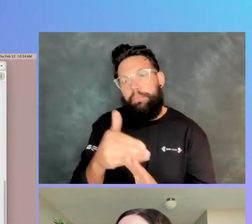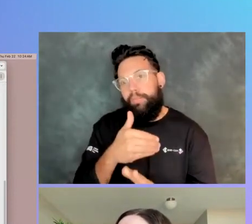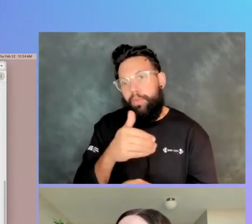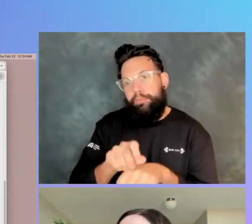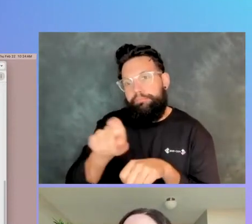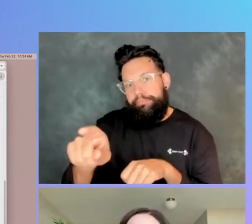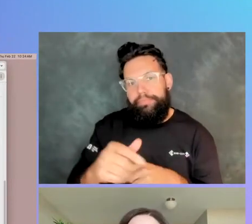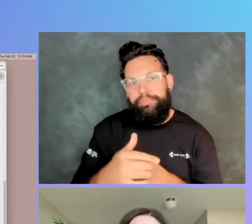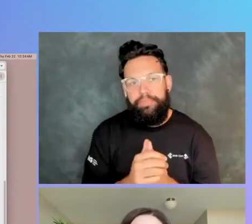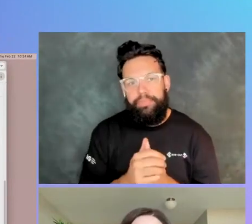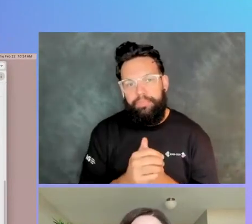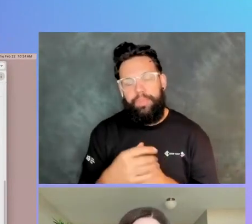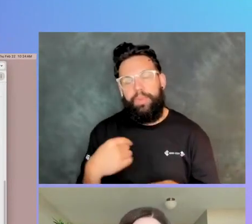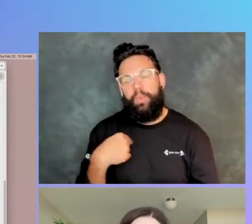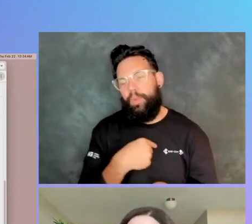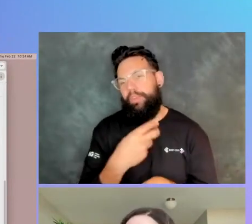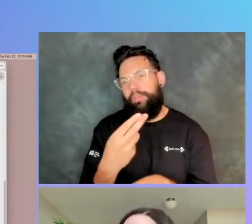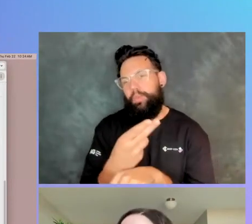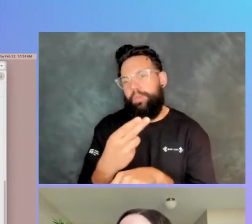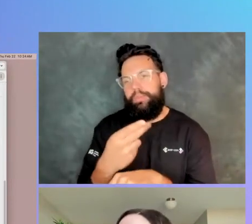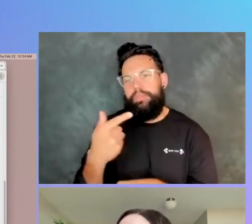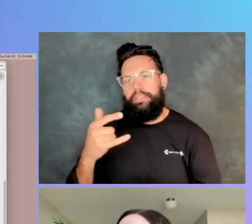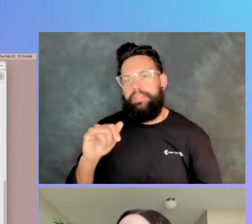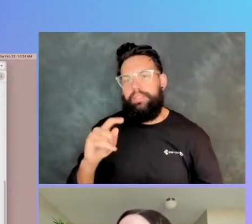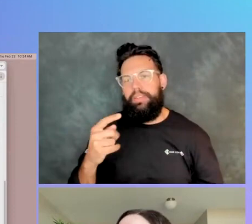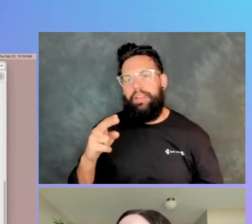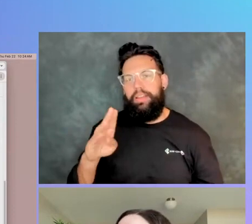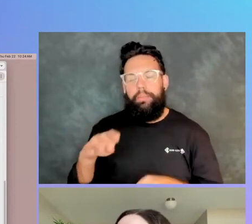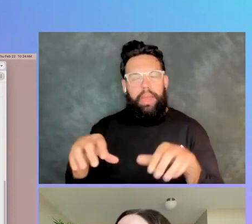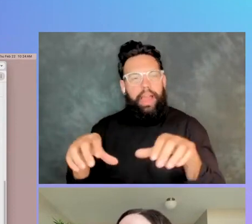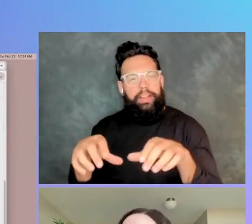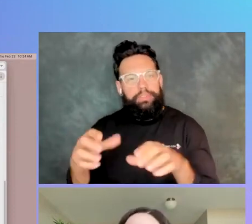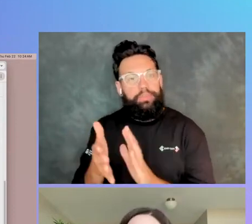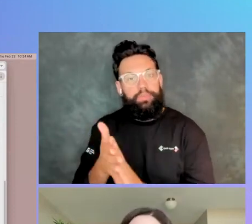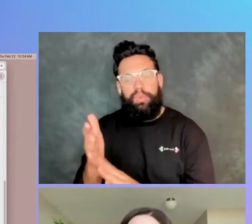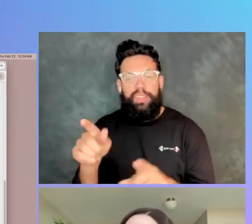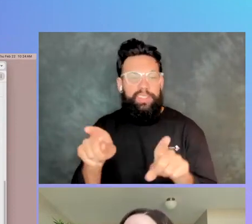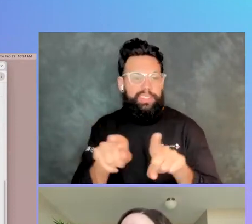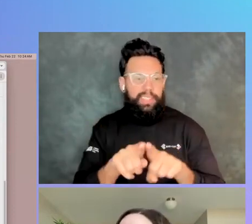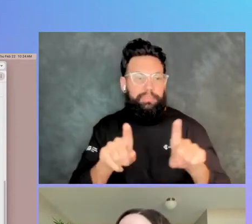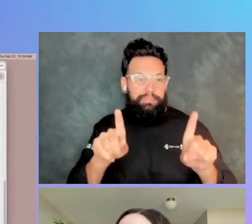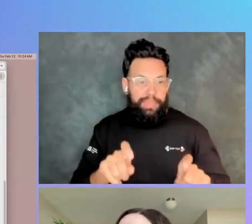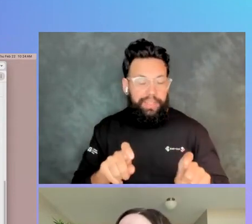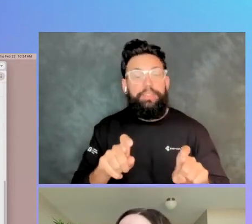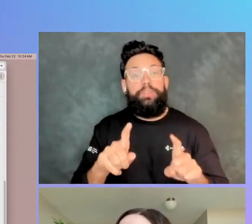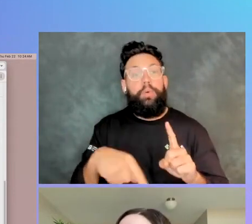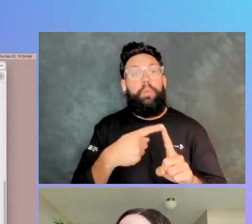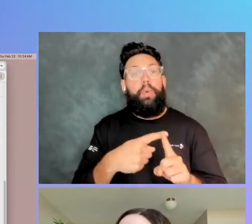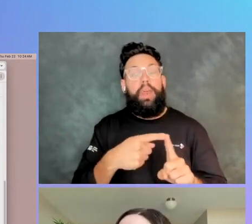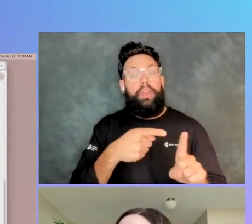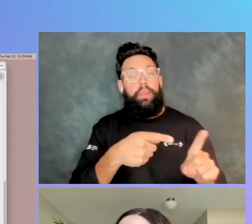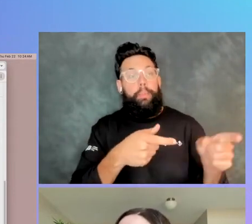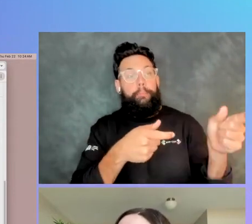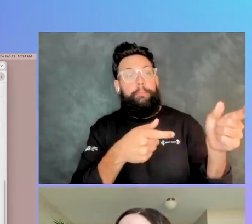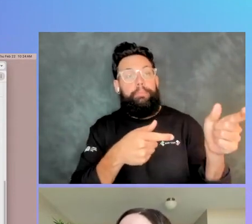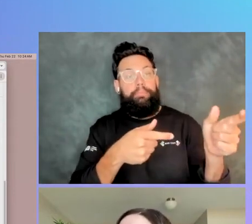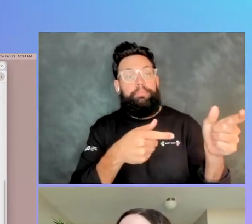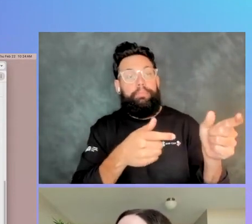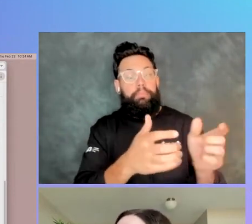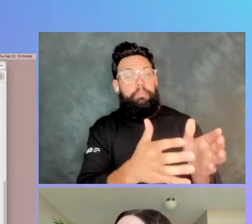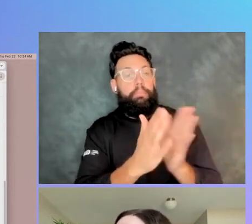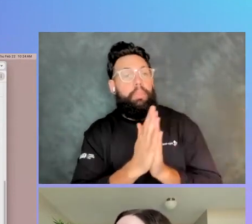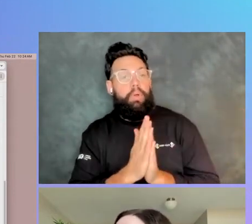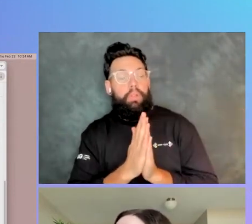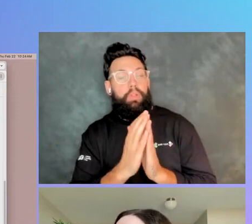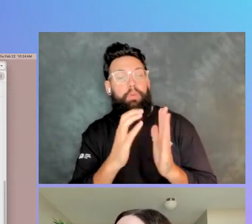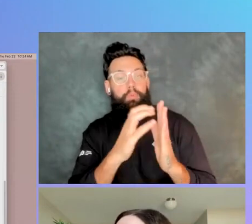Actions here to run those same tests that I just showed as part of when a pull request is opened. And so in this case, those tests failed.